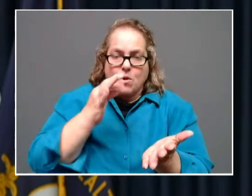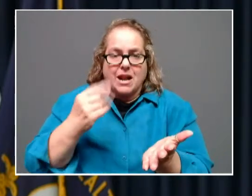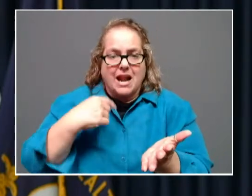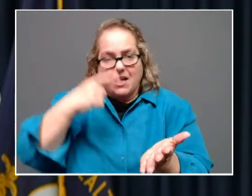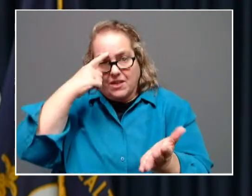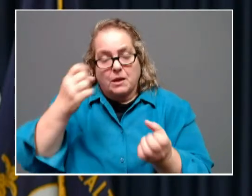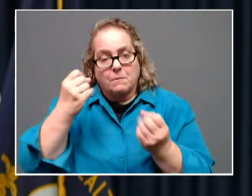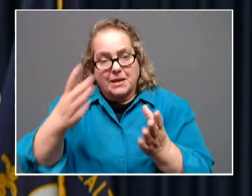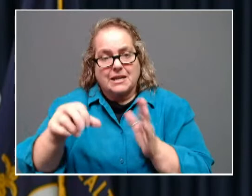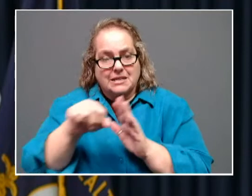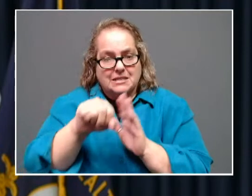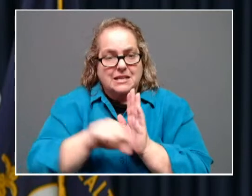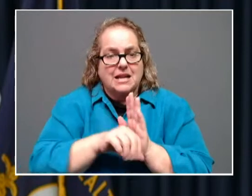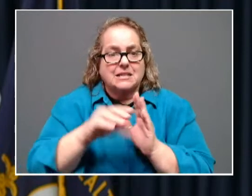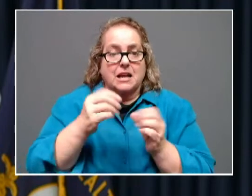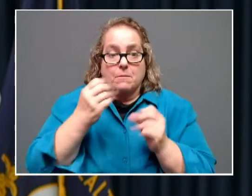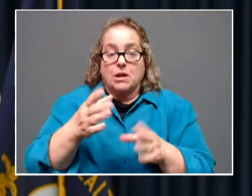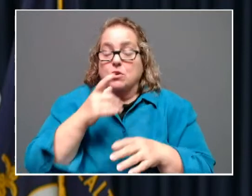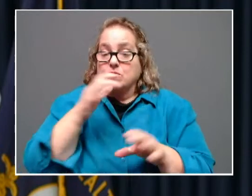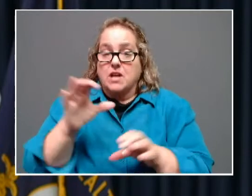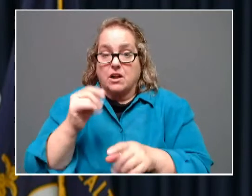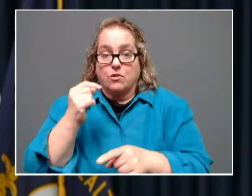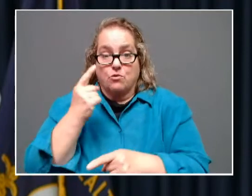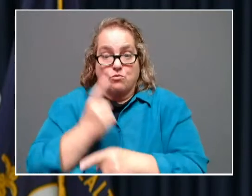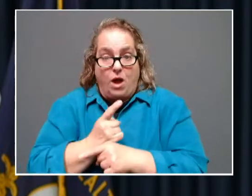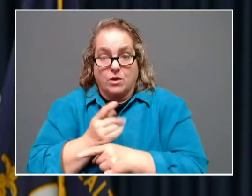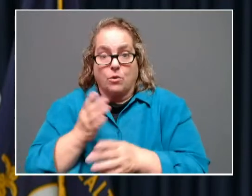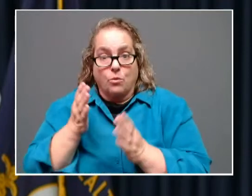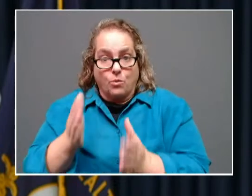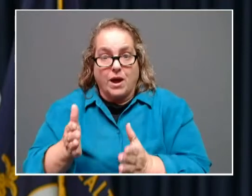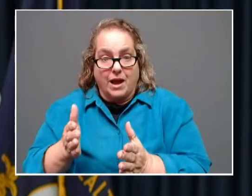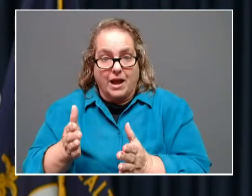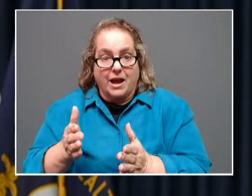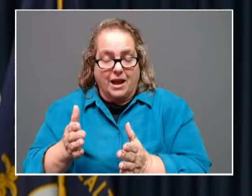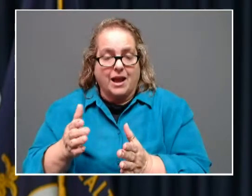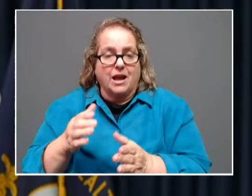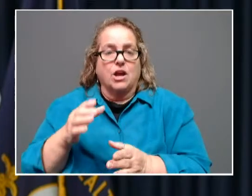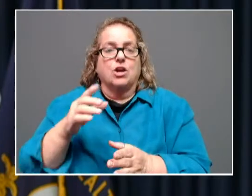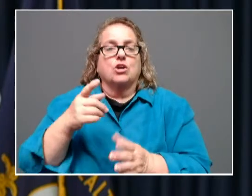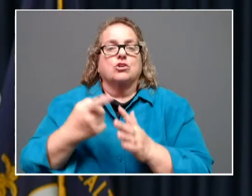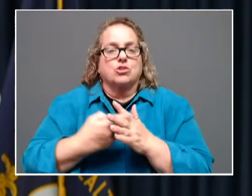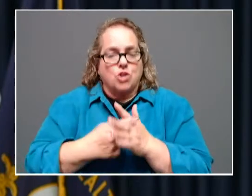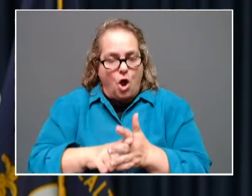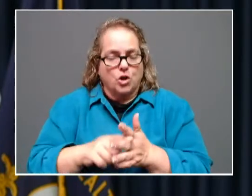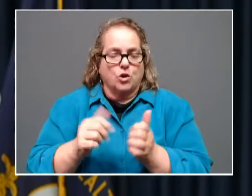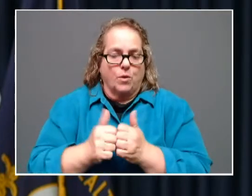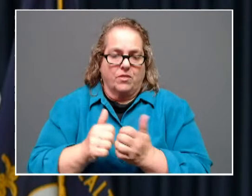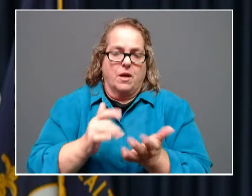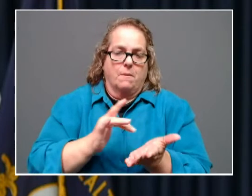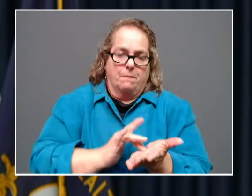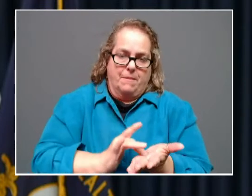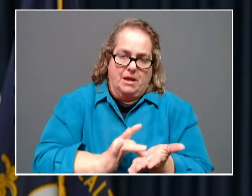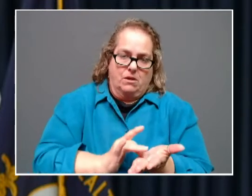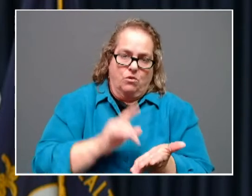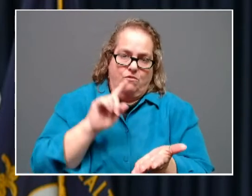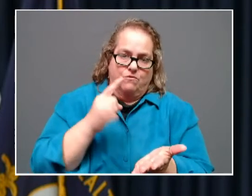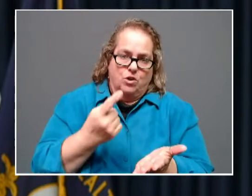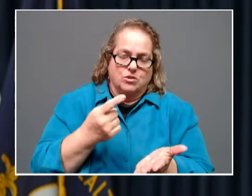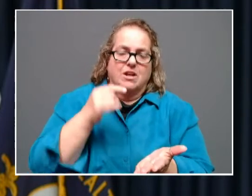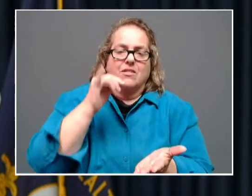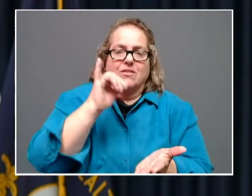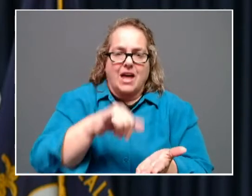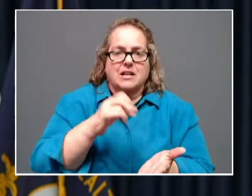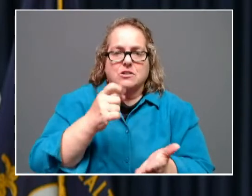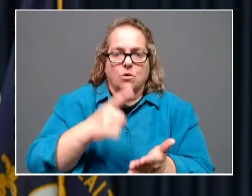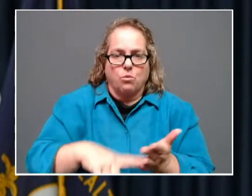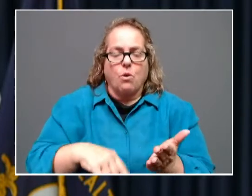many who've done this the right way certainly took the medicinal step first. That's what I'm certainly in favor on the